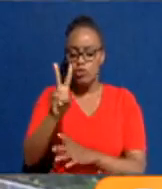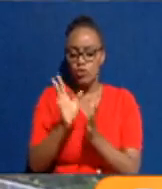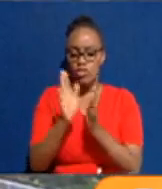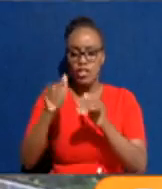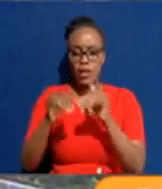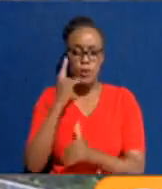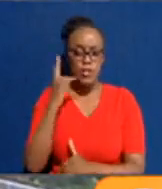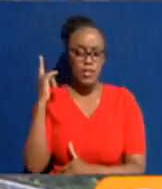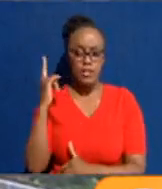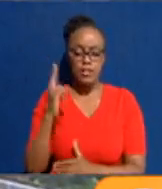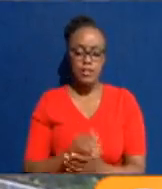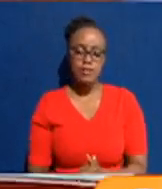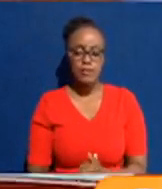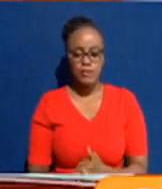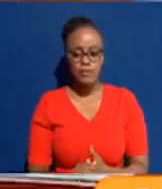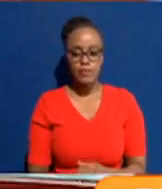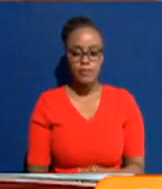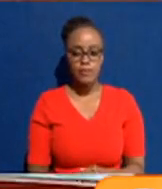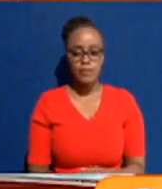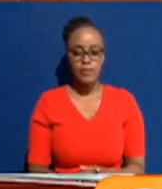Take a listen.